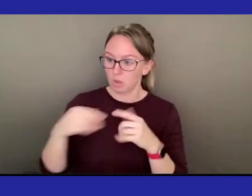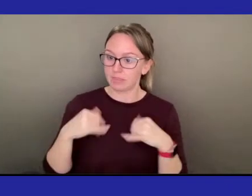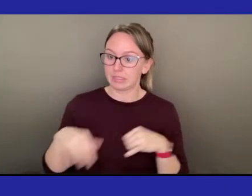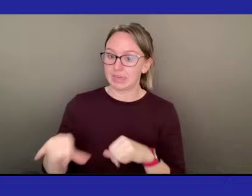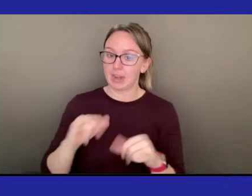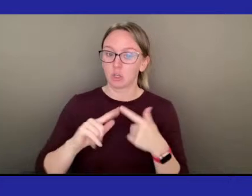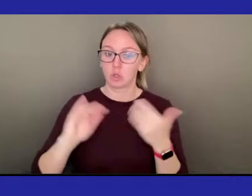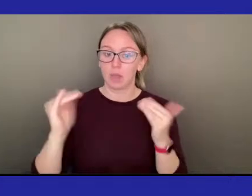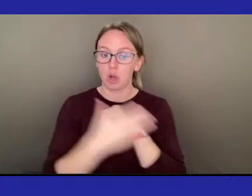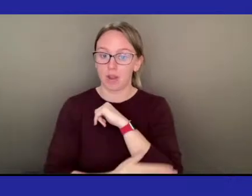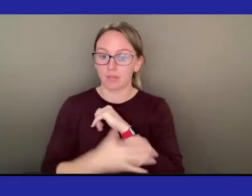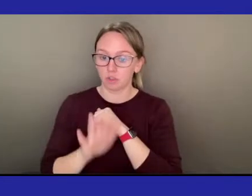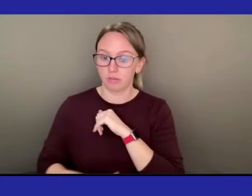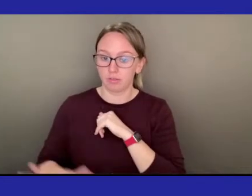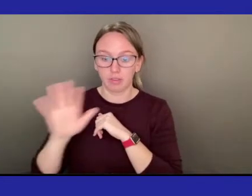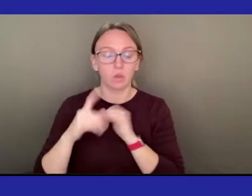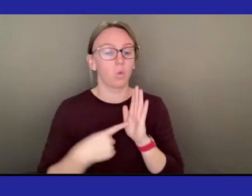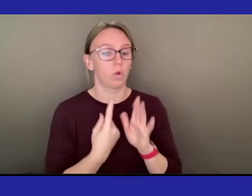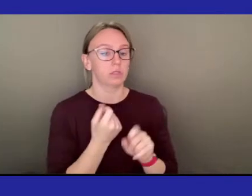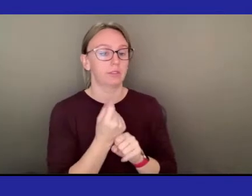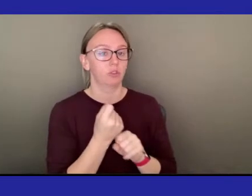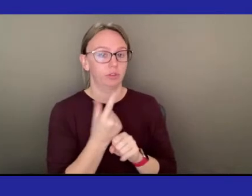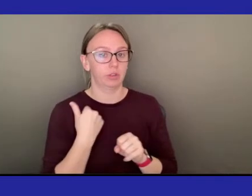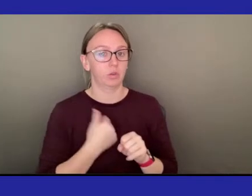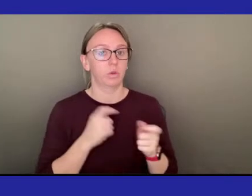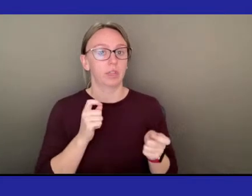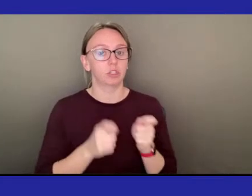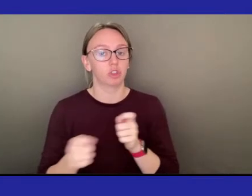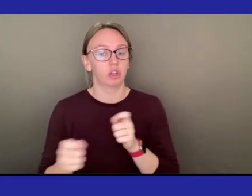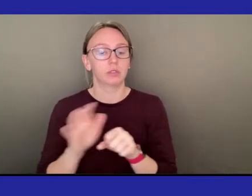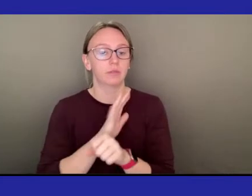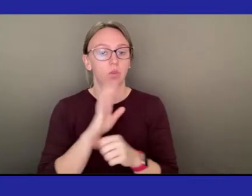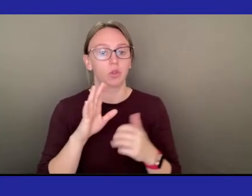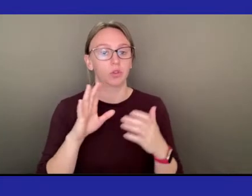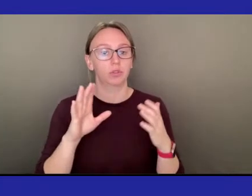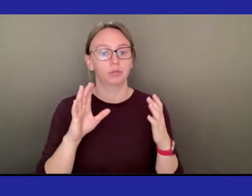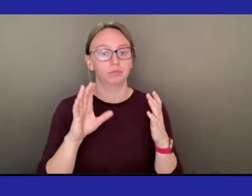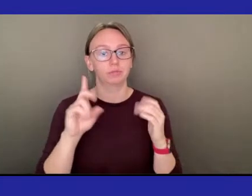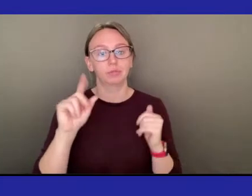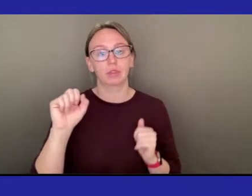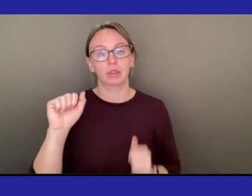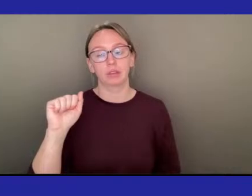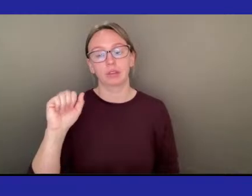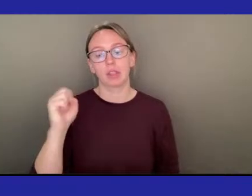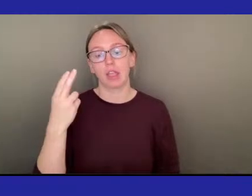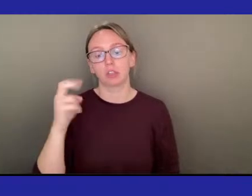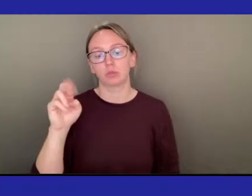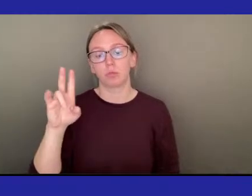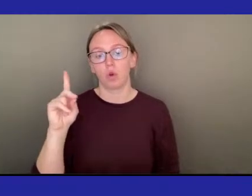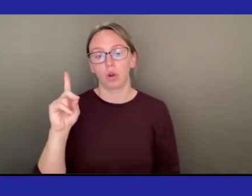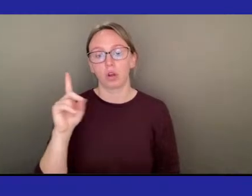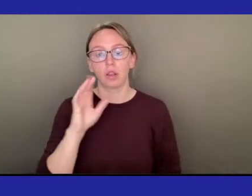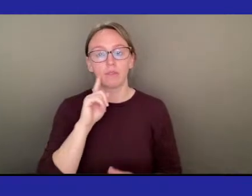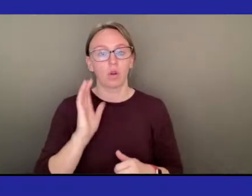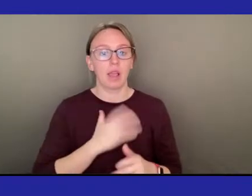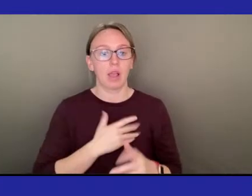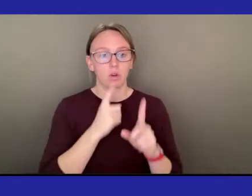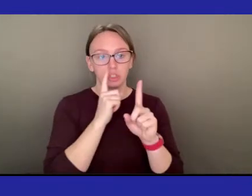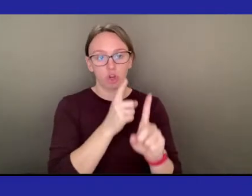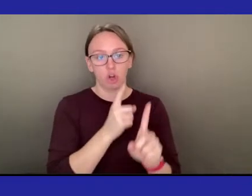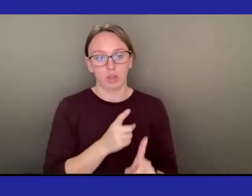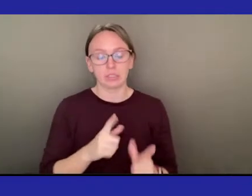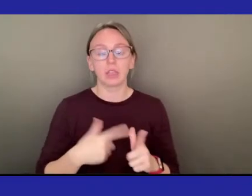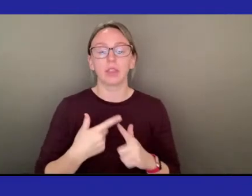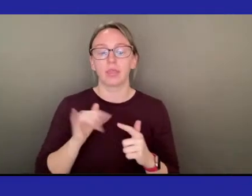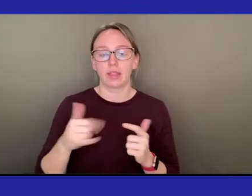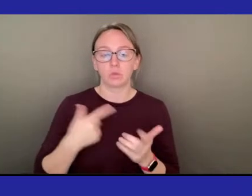a year, we're adjusting the entire dashboard for targets. And that's when we're also, discussing should something be